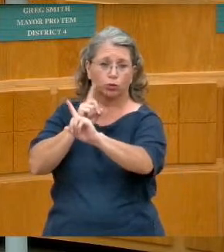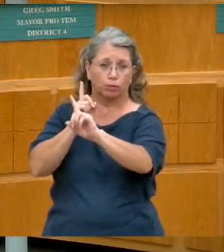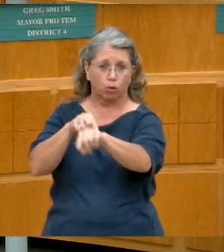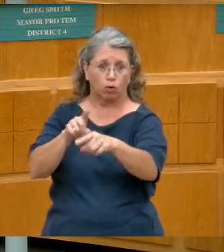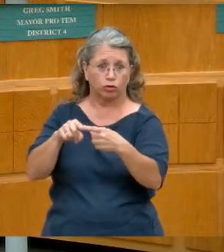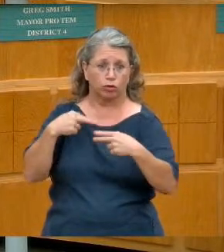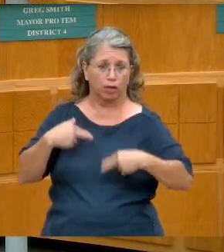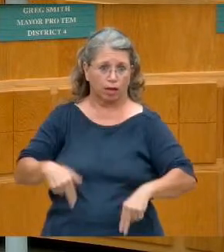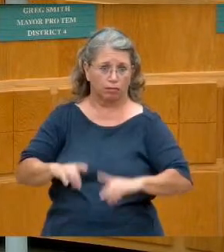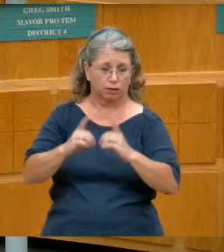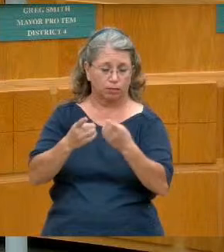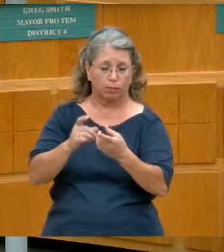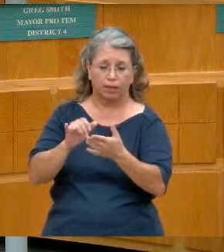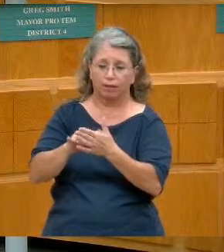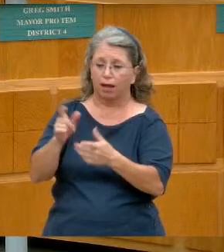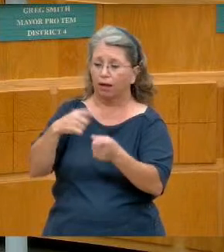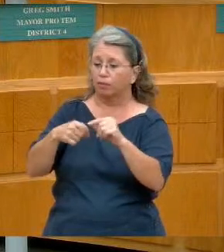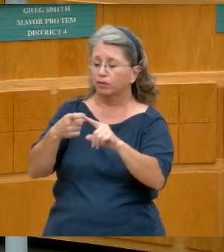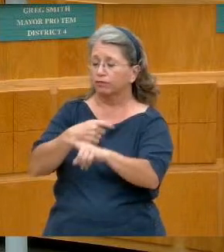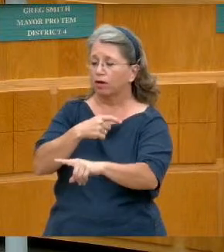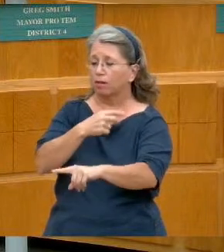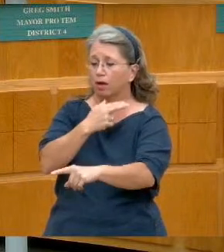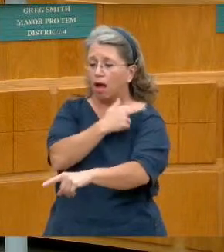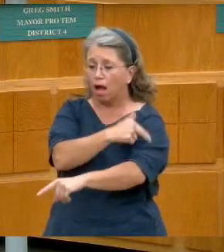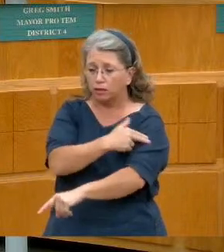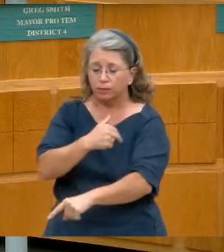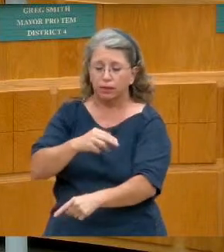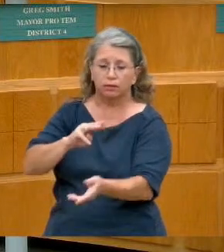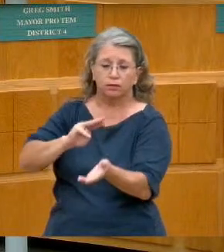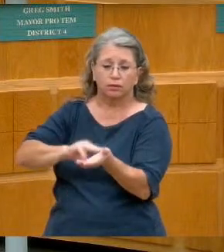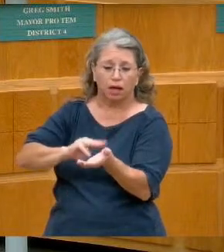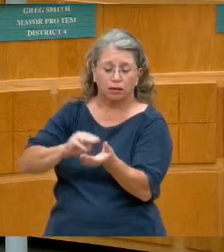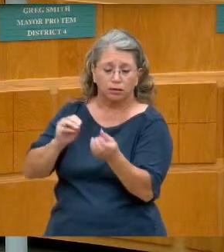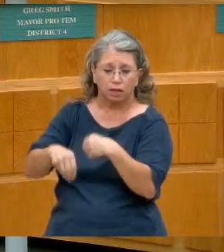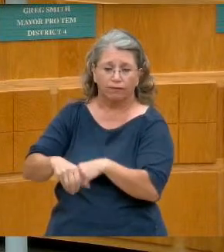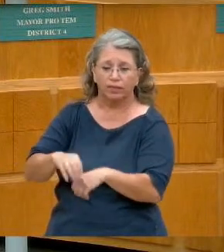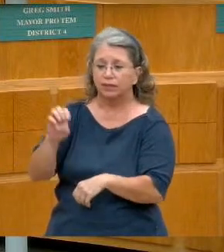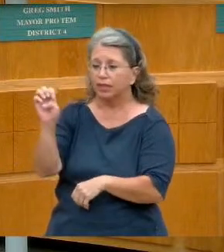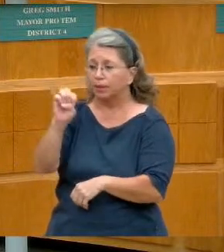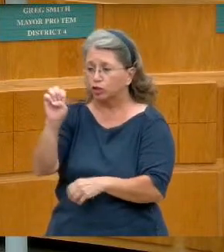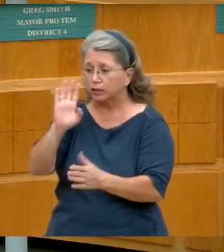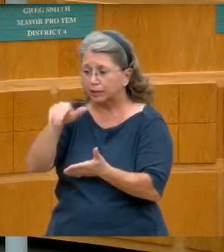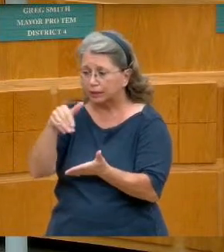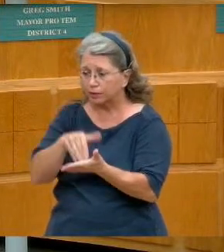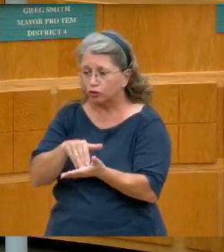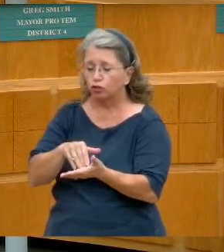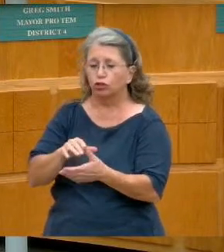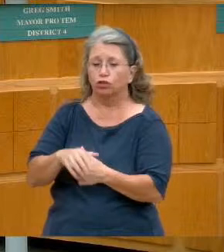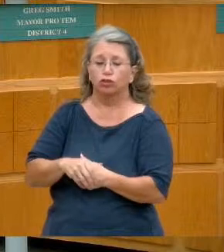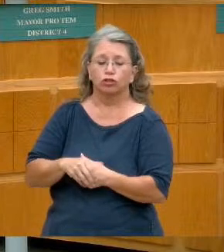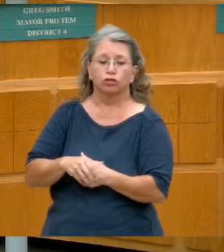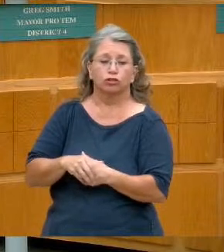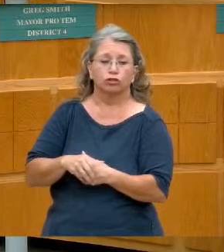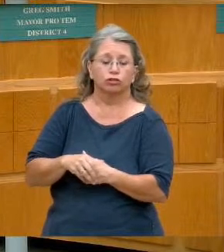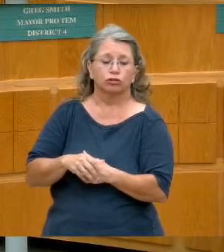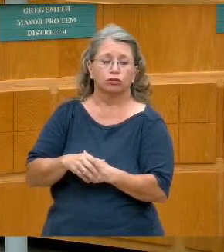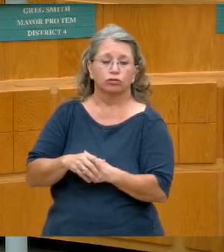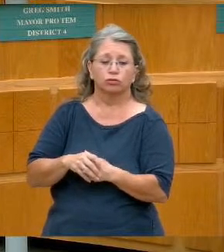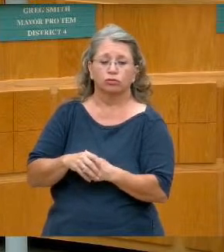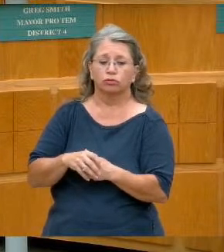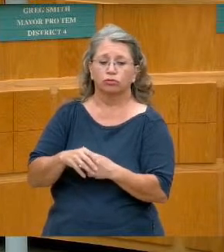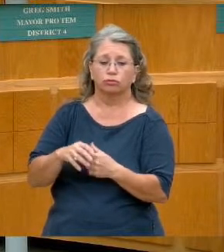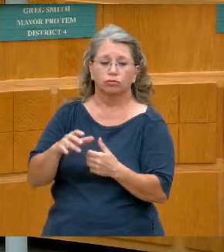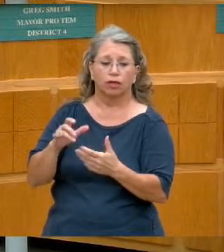doctors' offices, hospitals, emergency cares, minor emergency facilities as well. They're